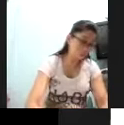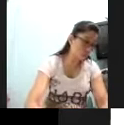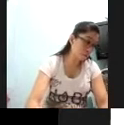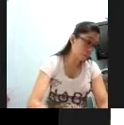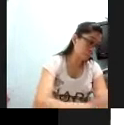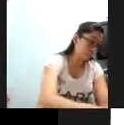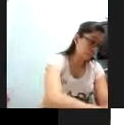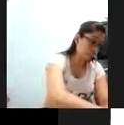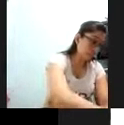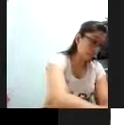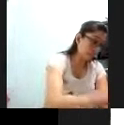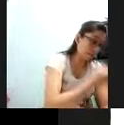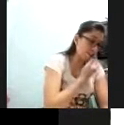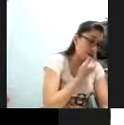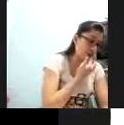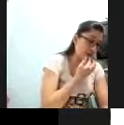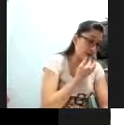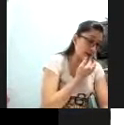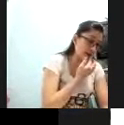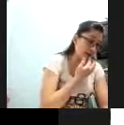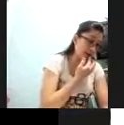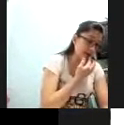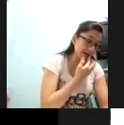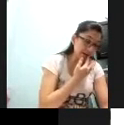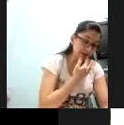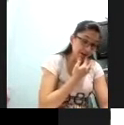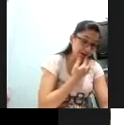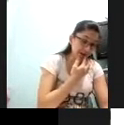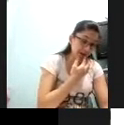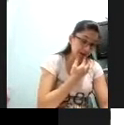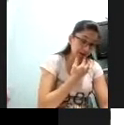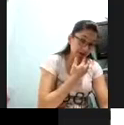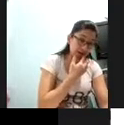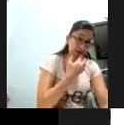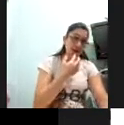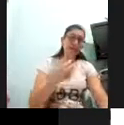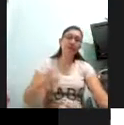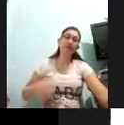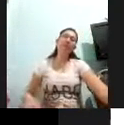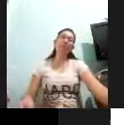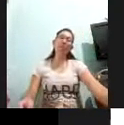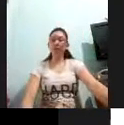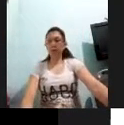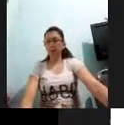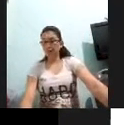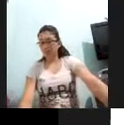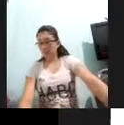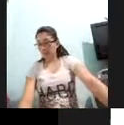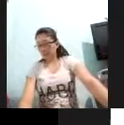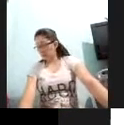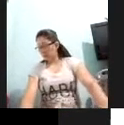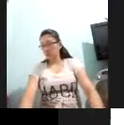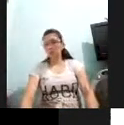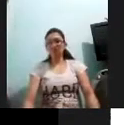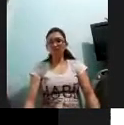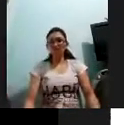Good evening. My name is Sylvia. S I L V I A. Very good.